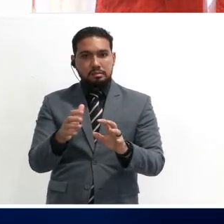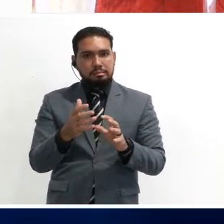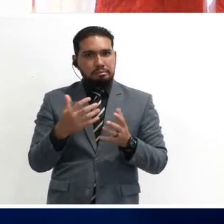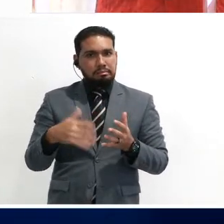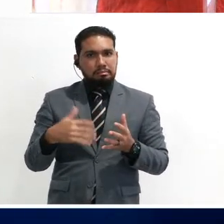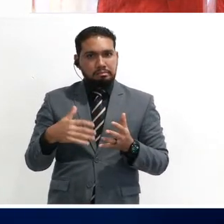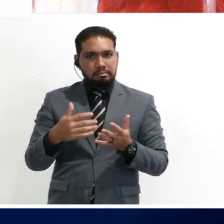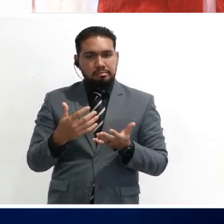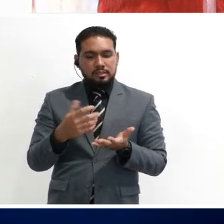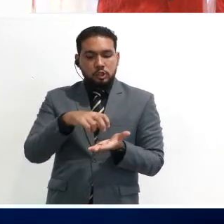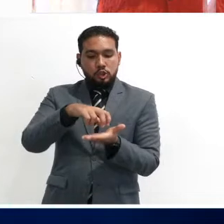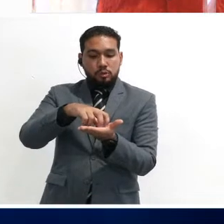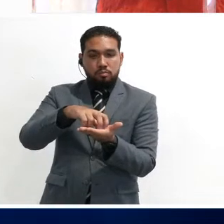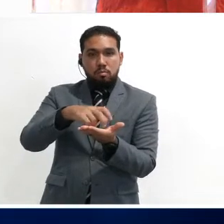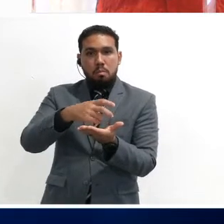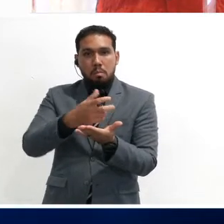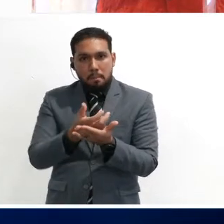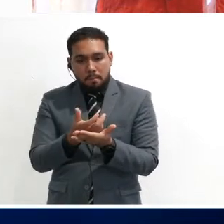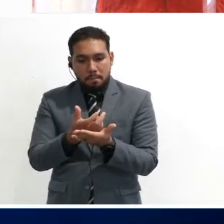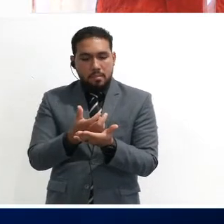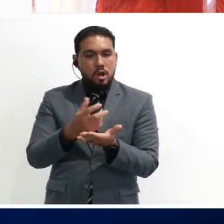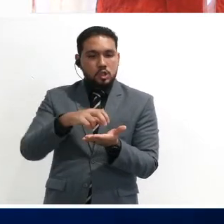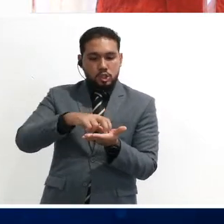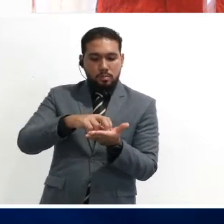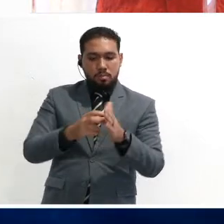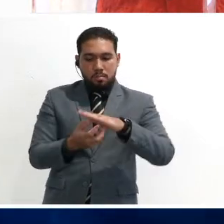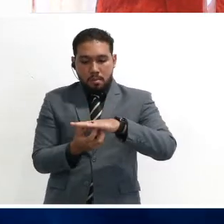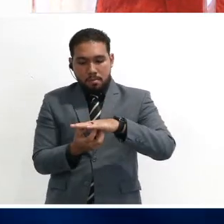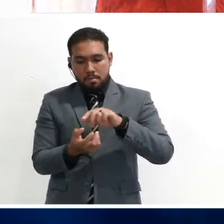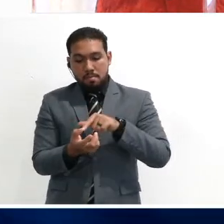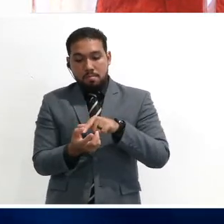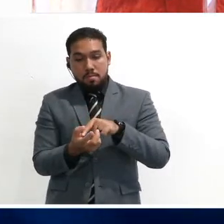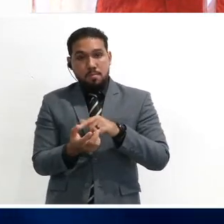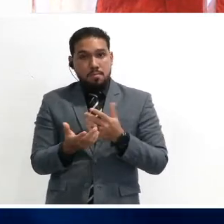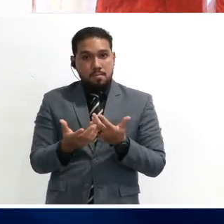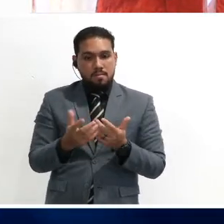and kind of more looks at that.